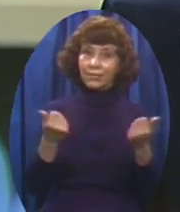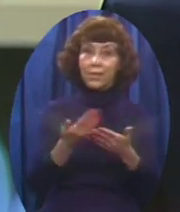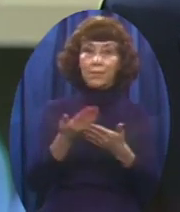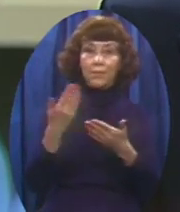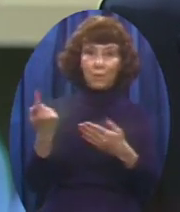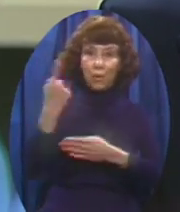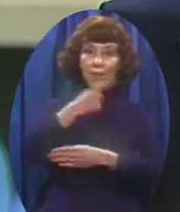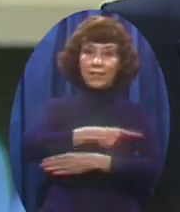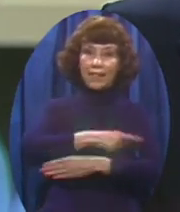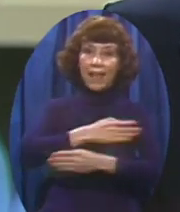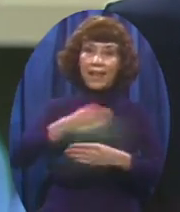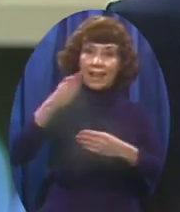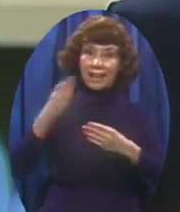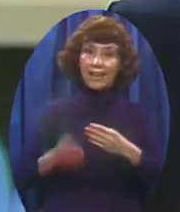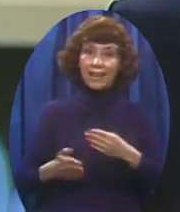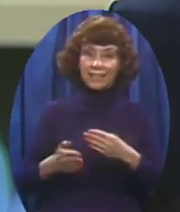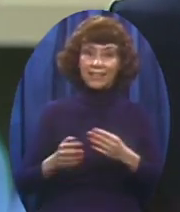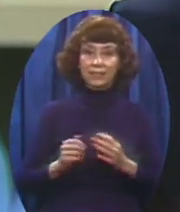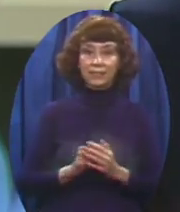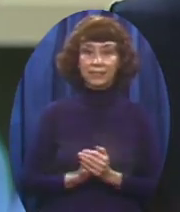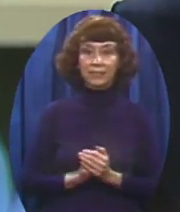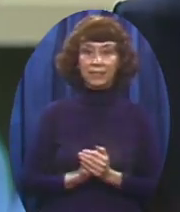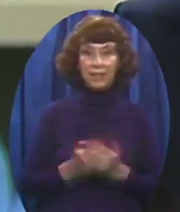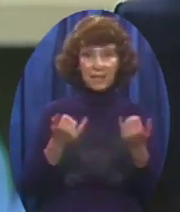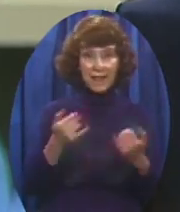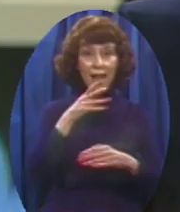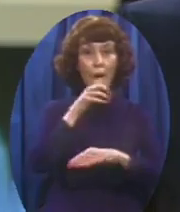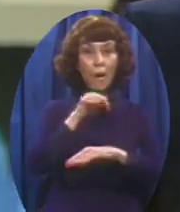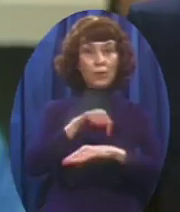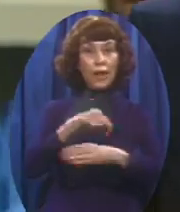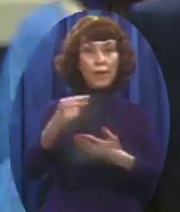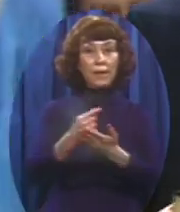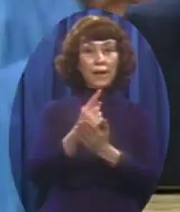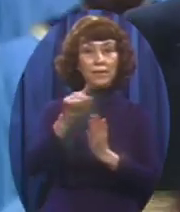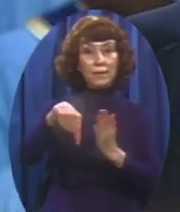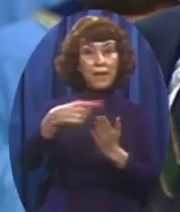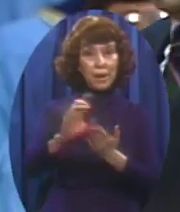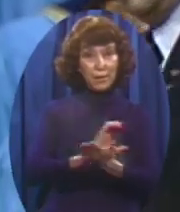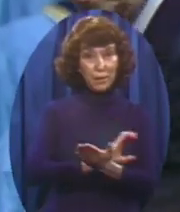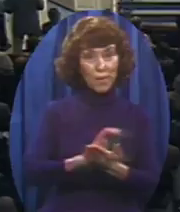the Old Time Gospel Hour Choir, led by Mr. David Ranley.